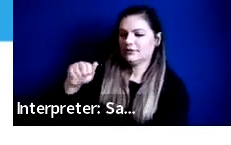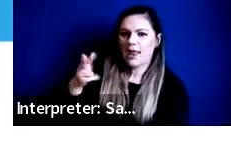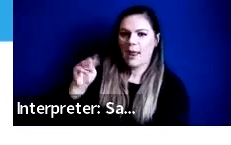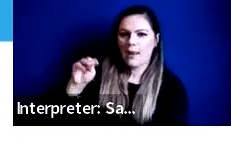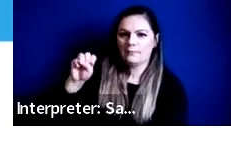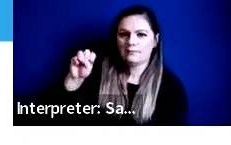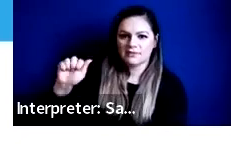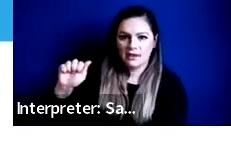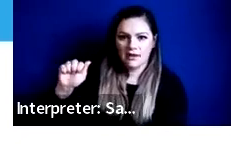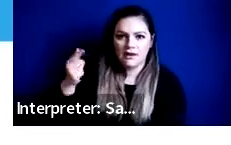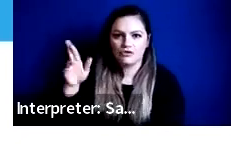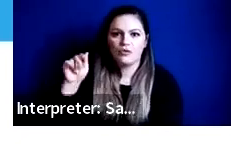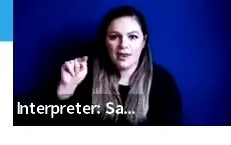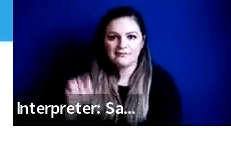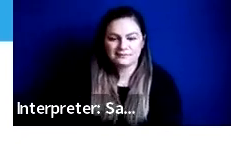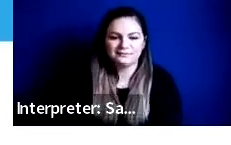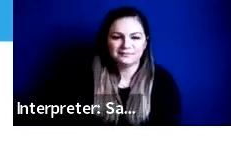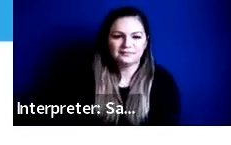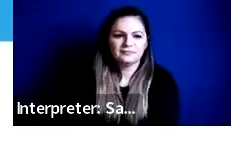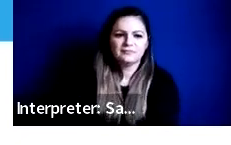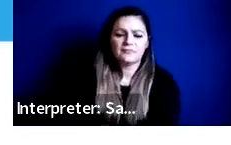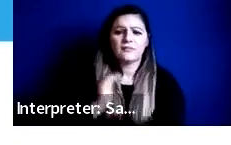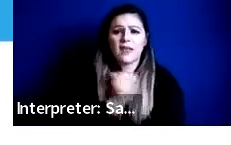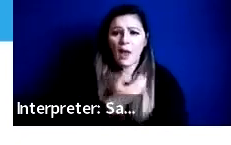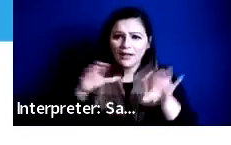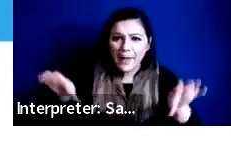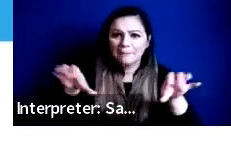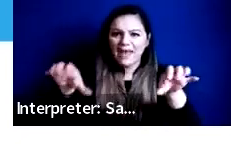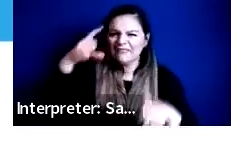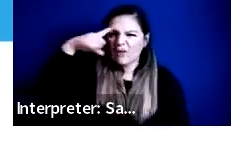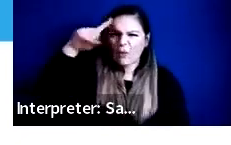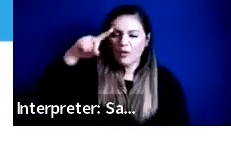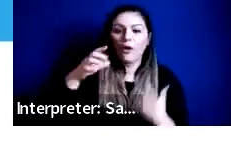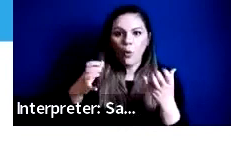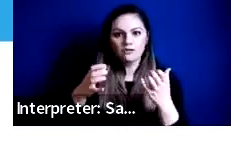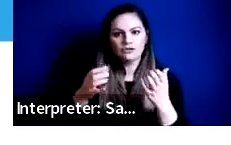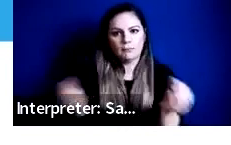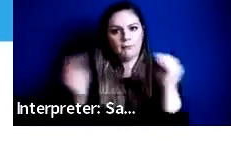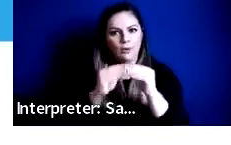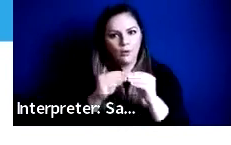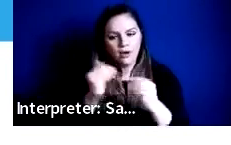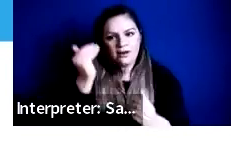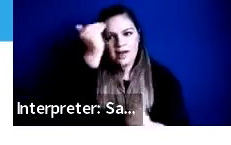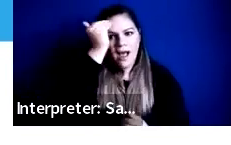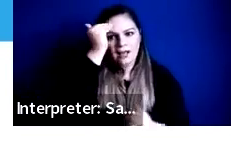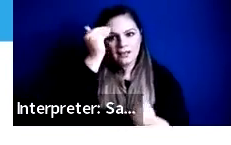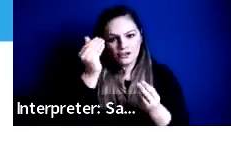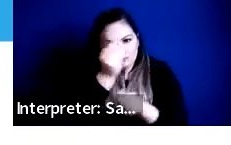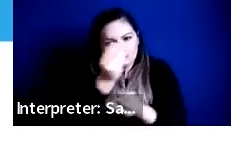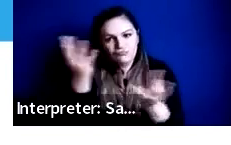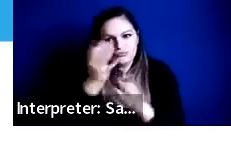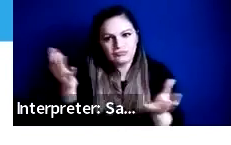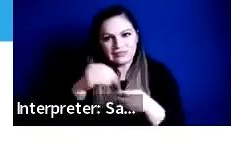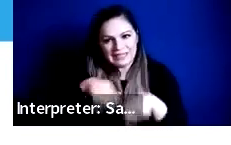The goals of our campaign are to increase knowledge of those in Kentucky and really